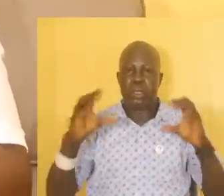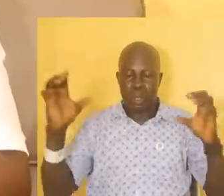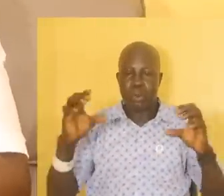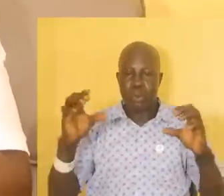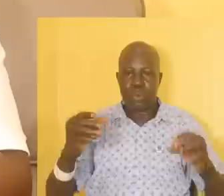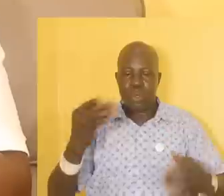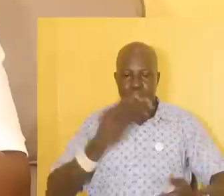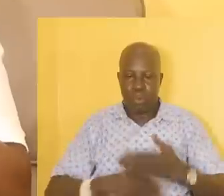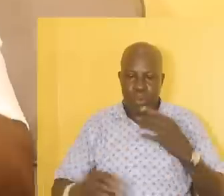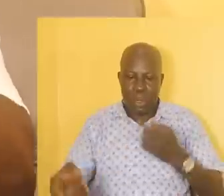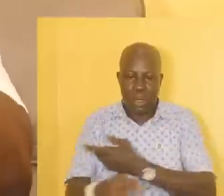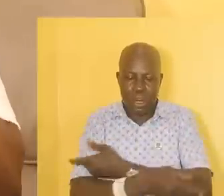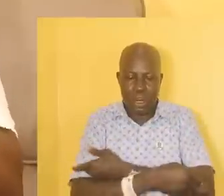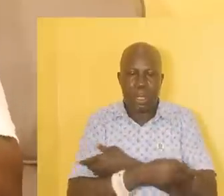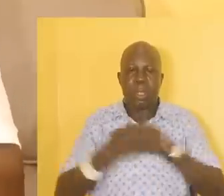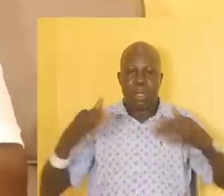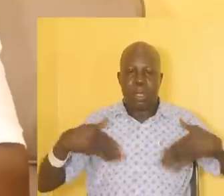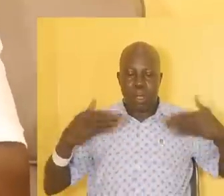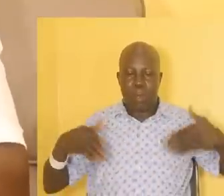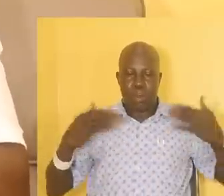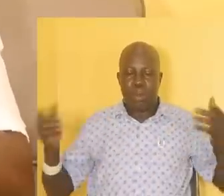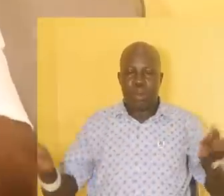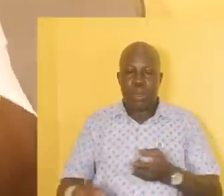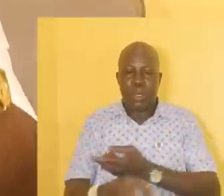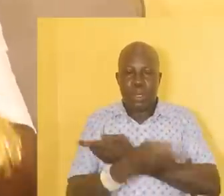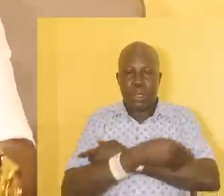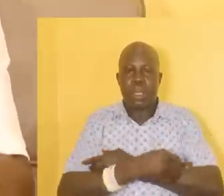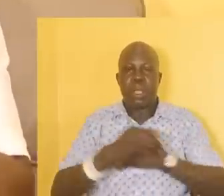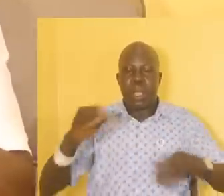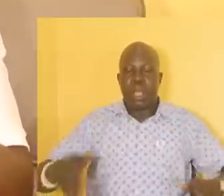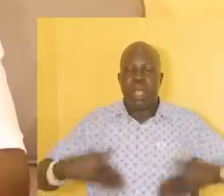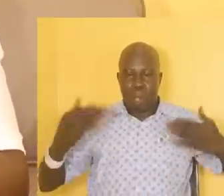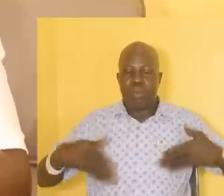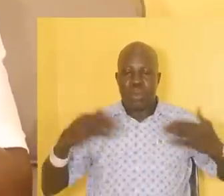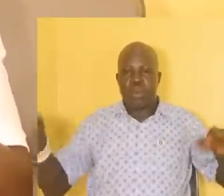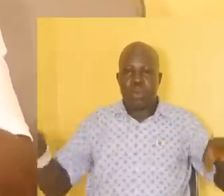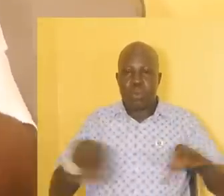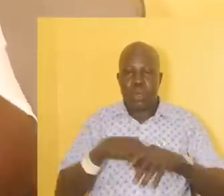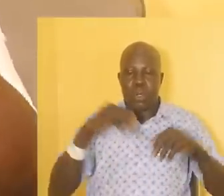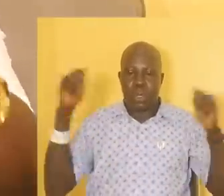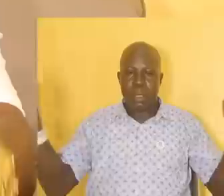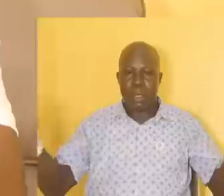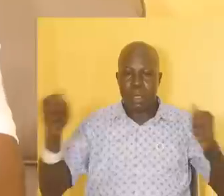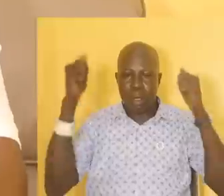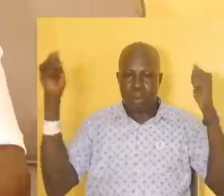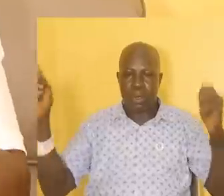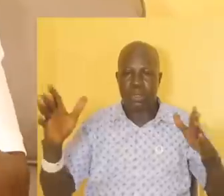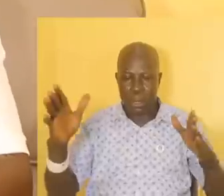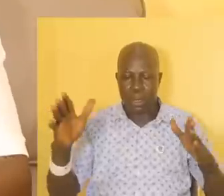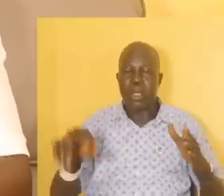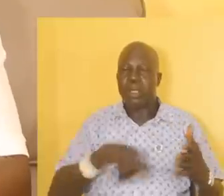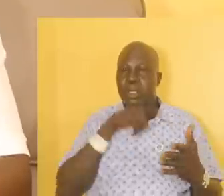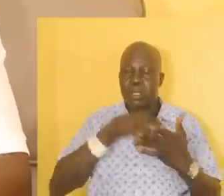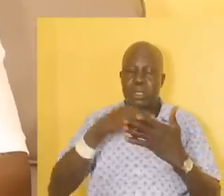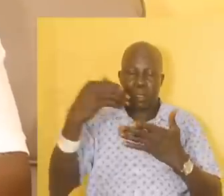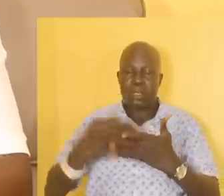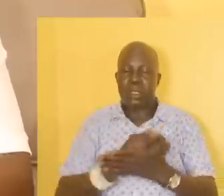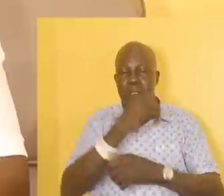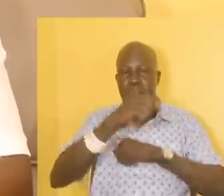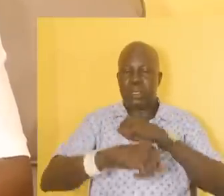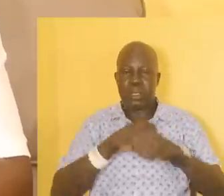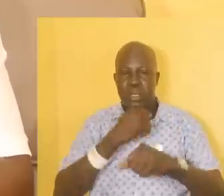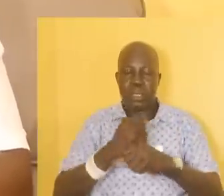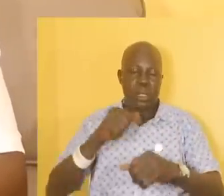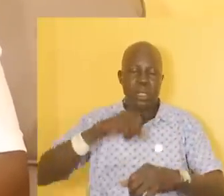I congratulate happy you. Happy birthday. Happy birthday and happy wedding anniversary. And happy wedding anniversary. Oh, this new